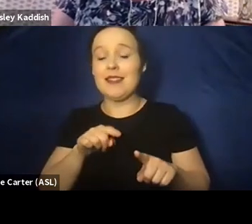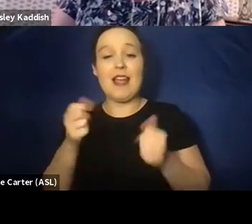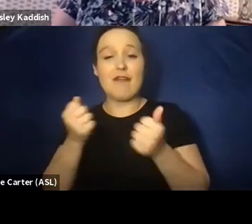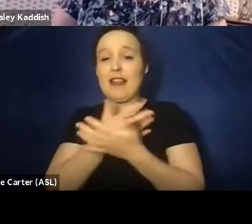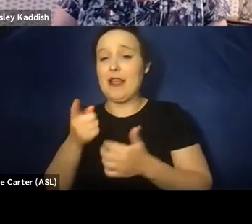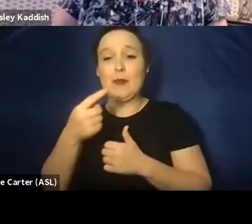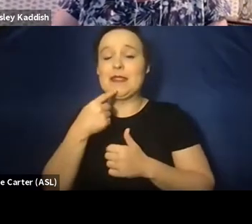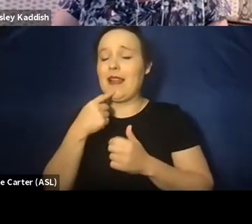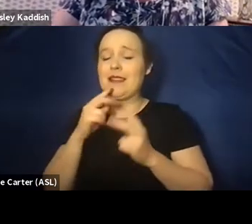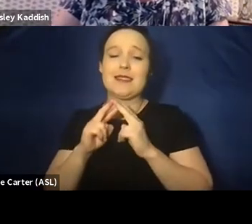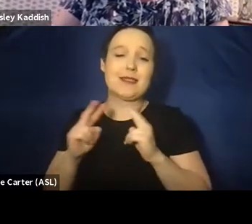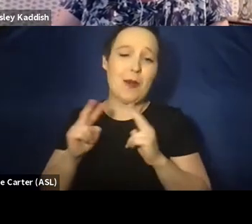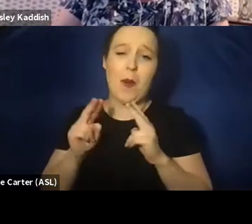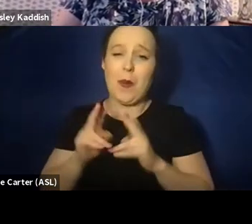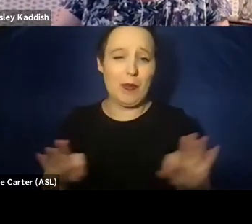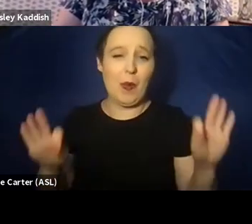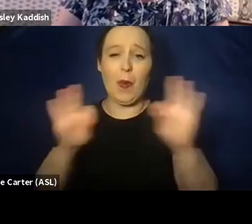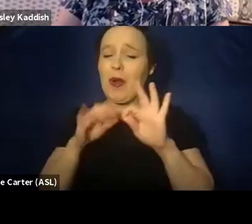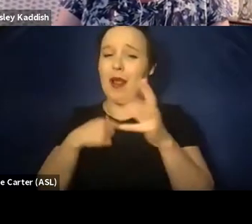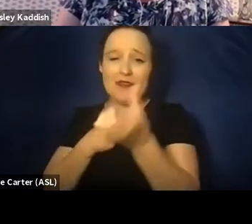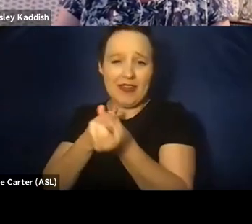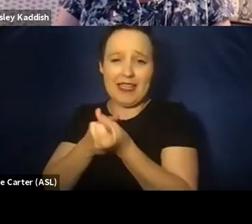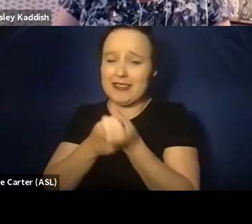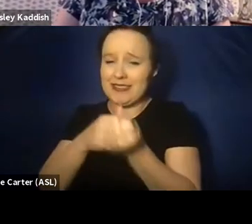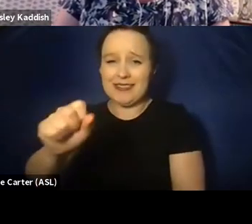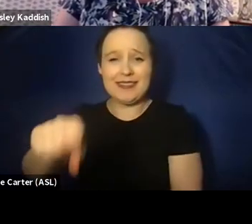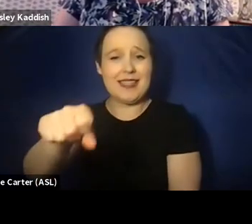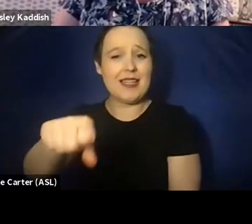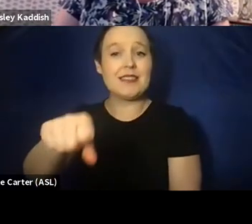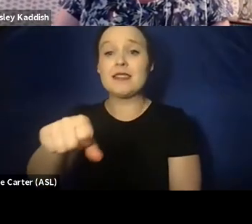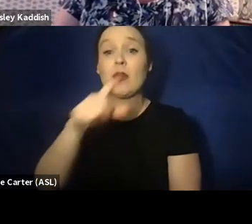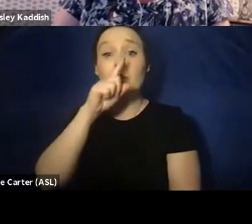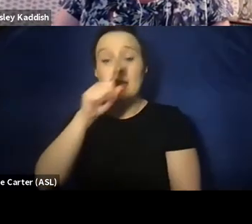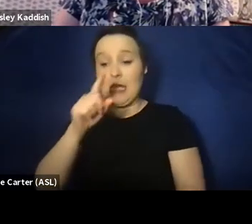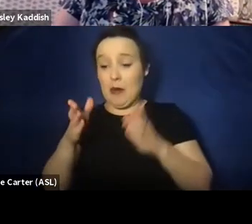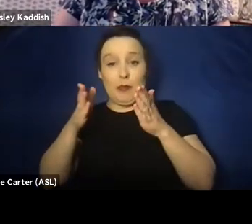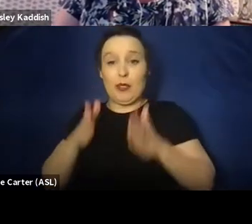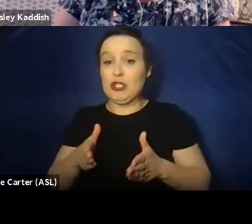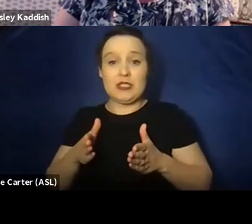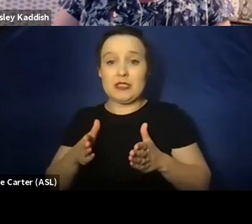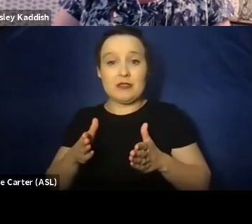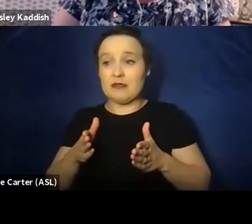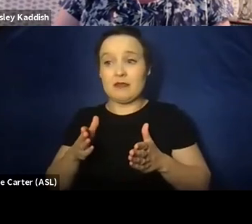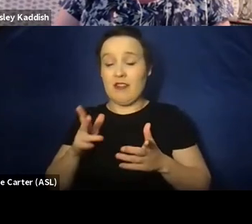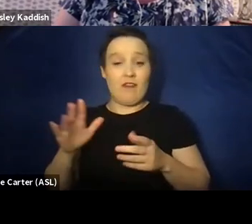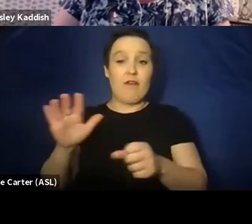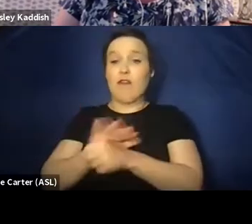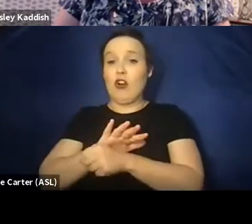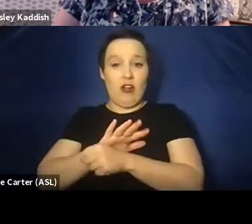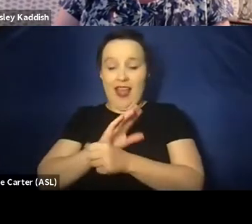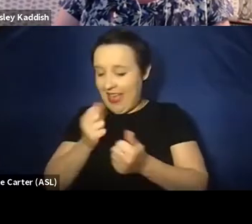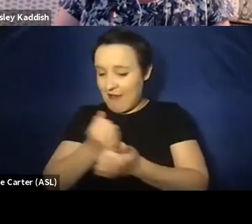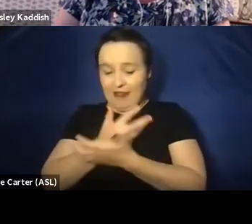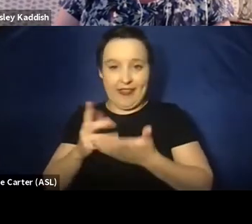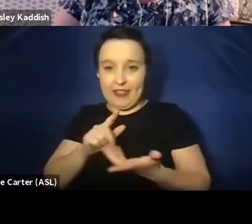advocate. It changes everything about the composition of someone's being. I've seen it, I've participated in